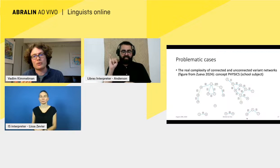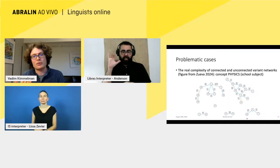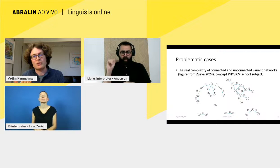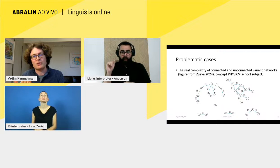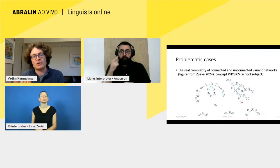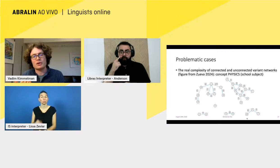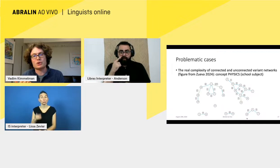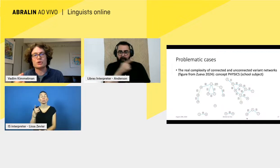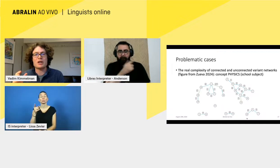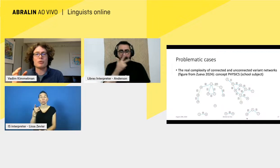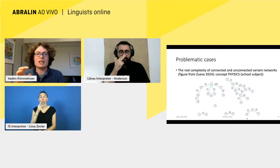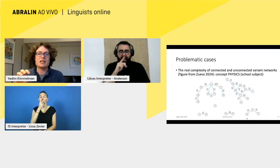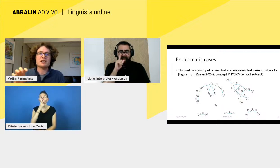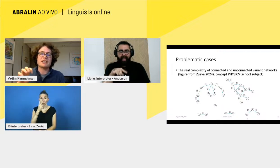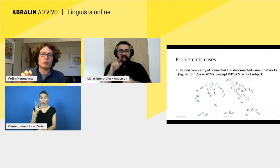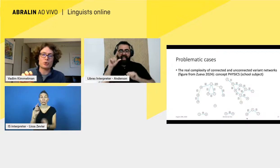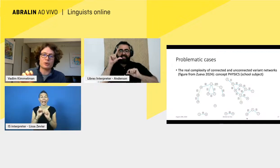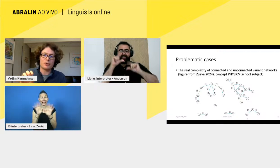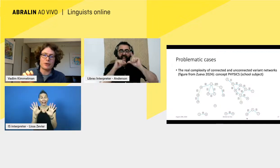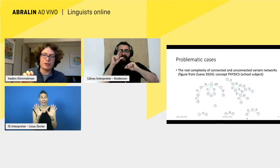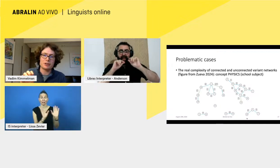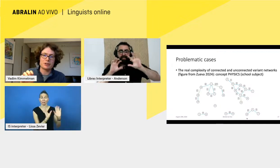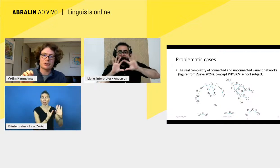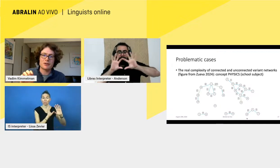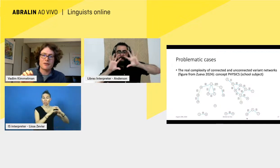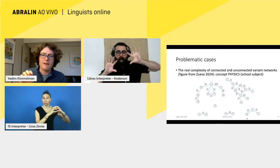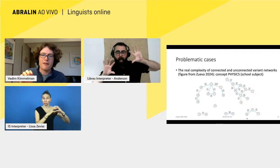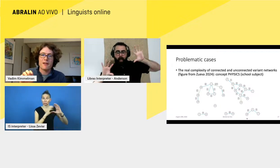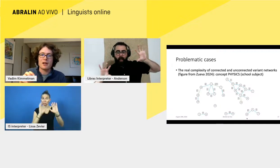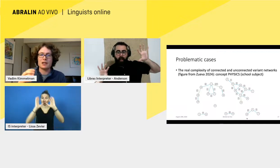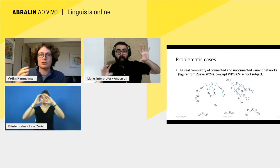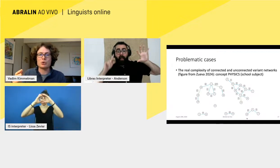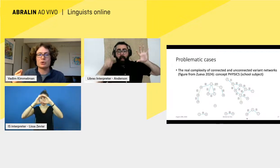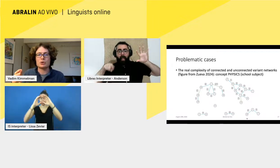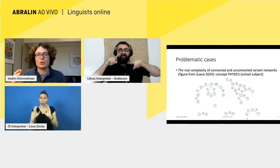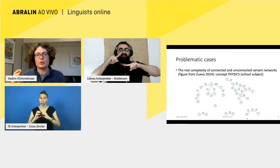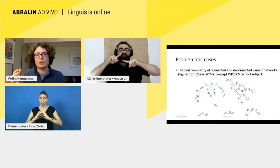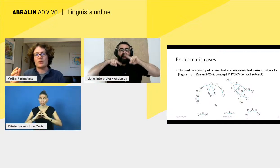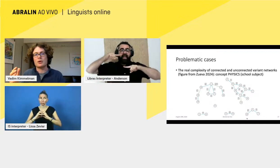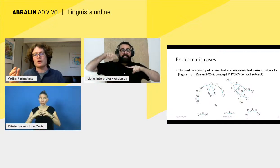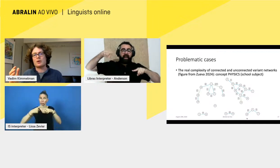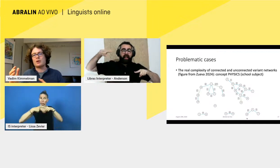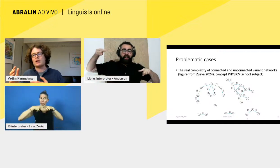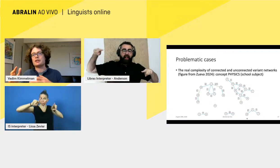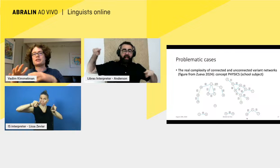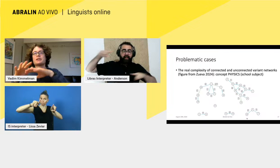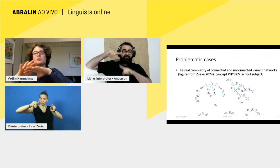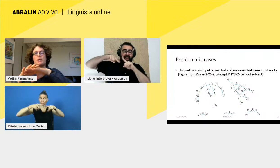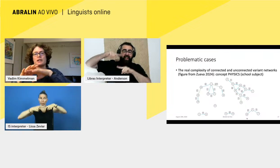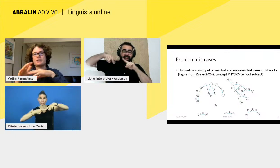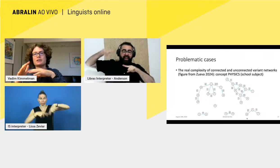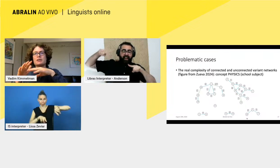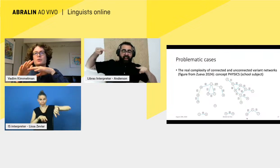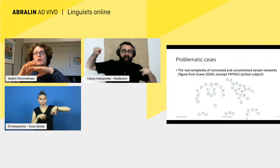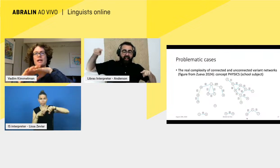So some clearly separate variants, and also